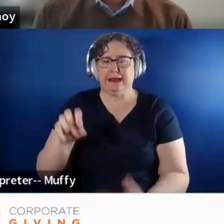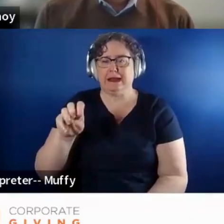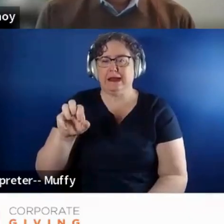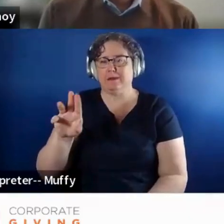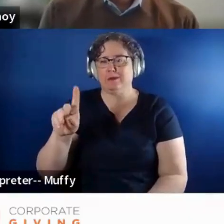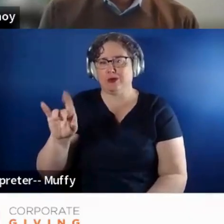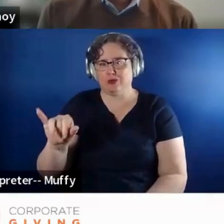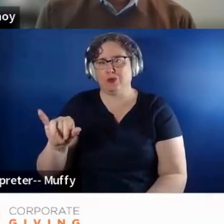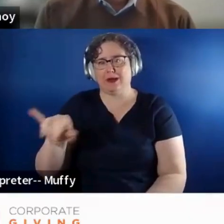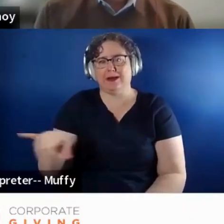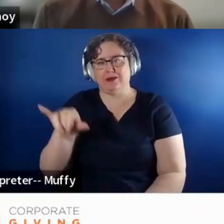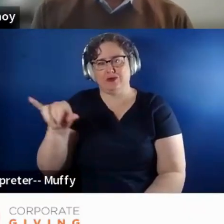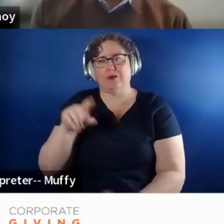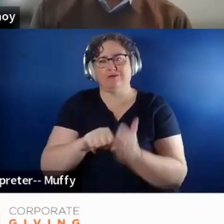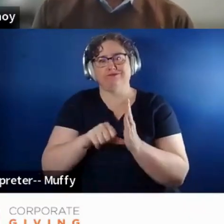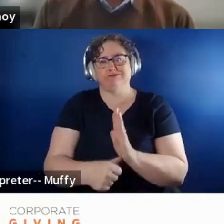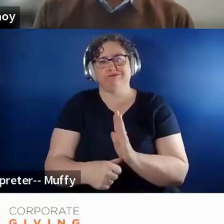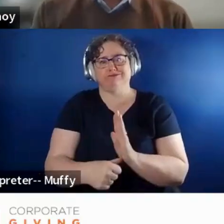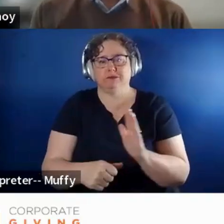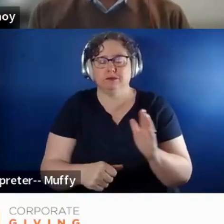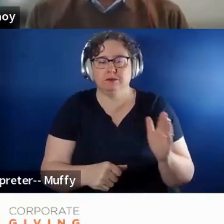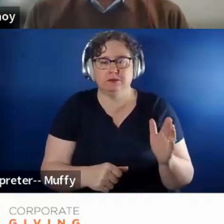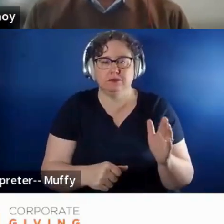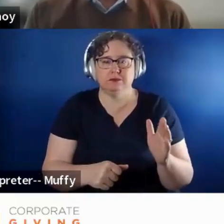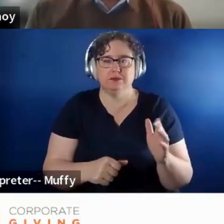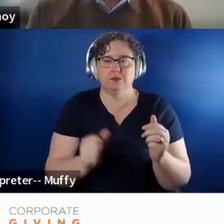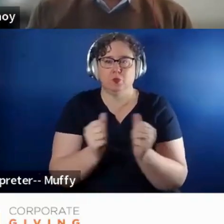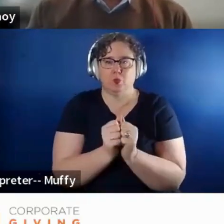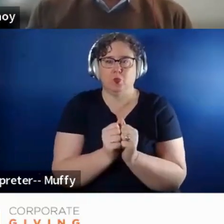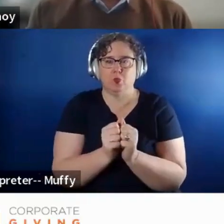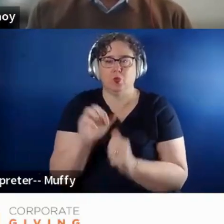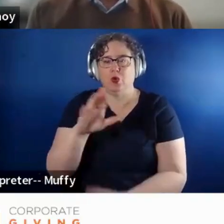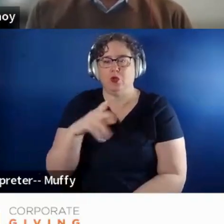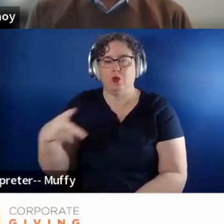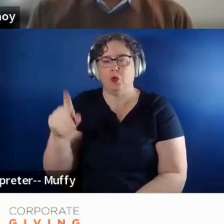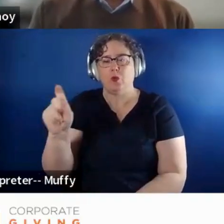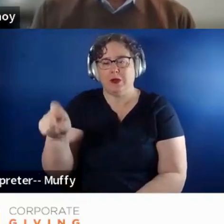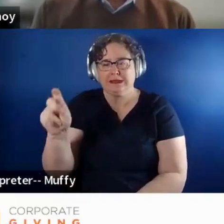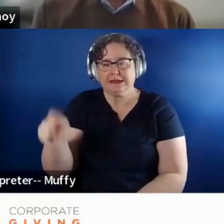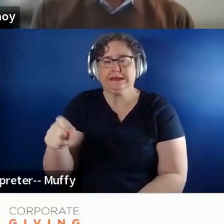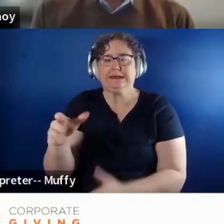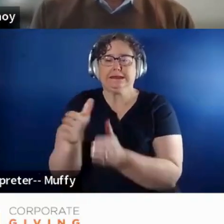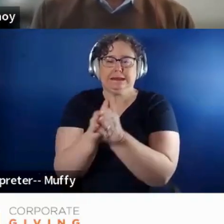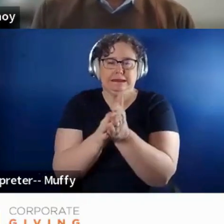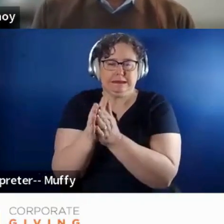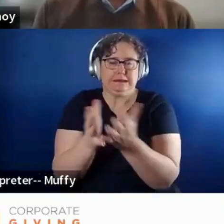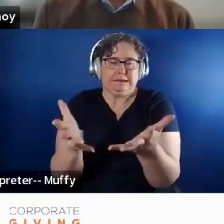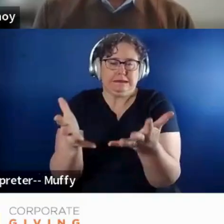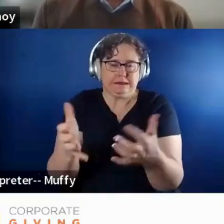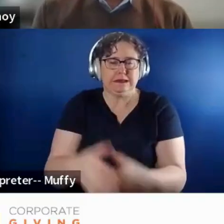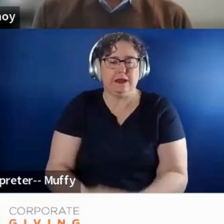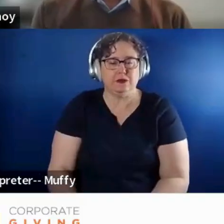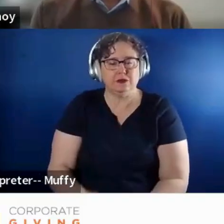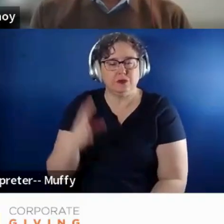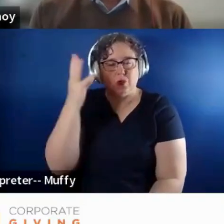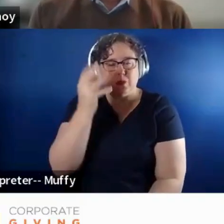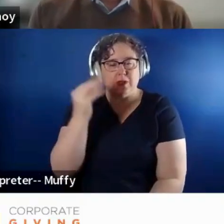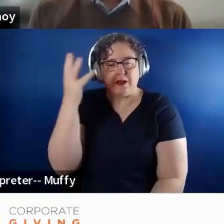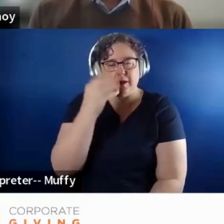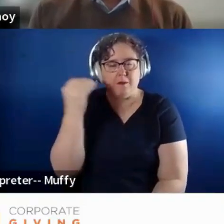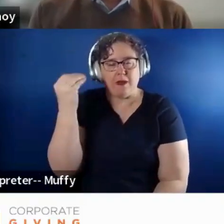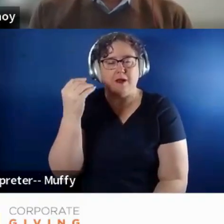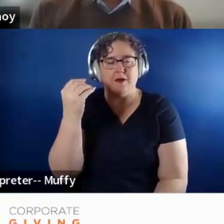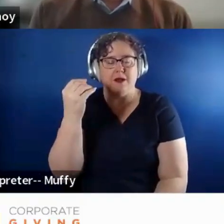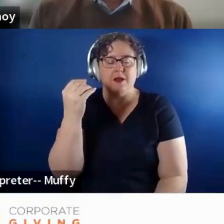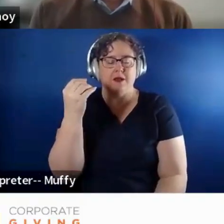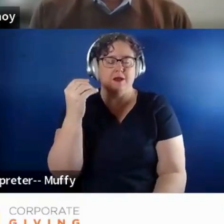and all of us have underscored, with those corporations' needs and desires. So yeah, think about how